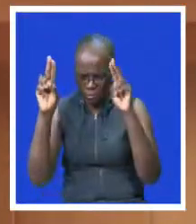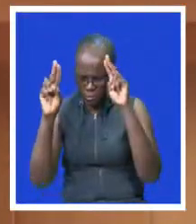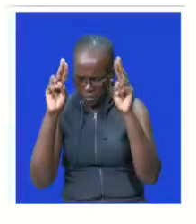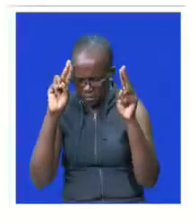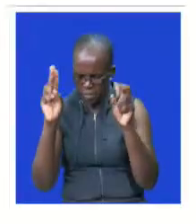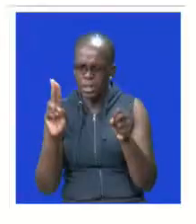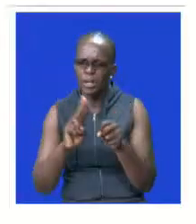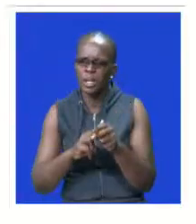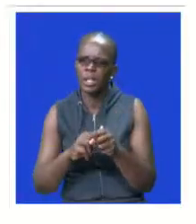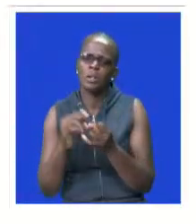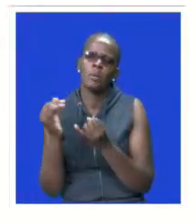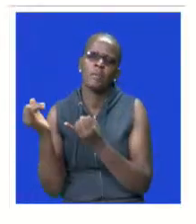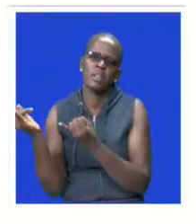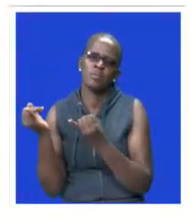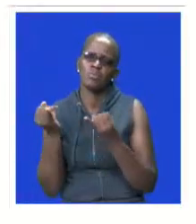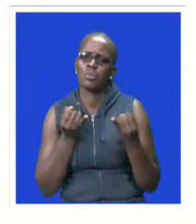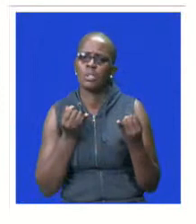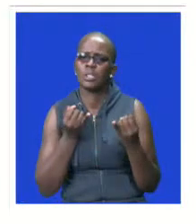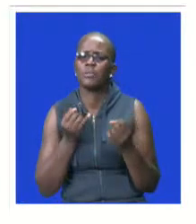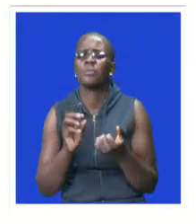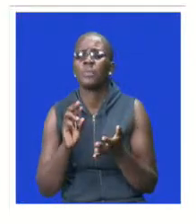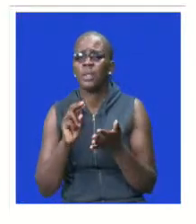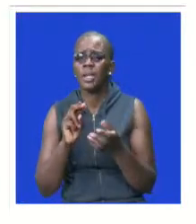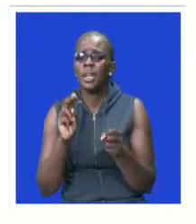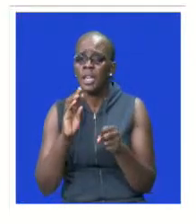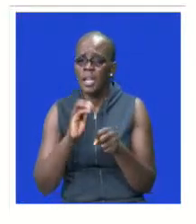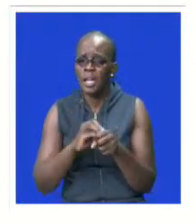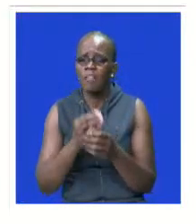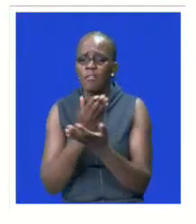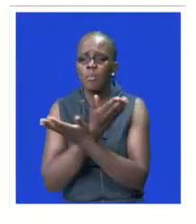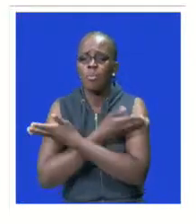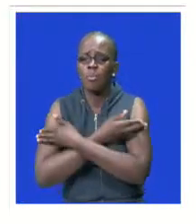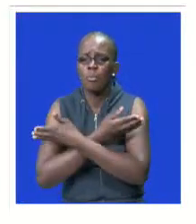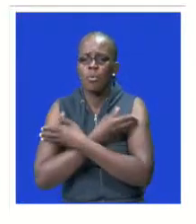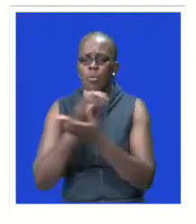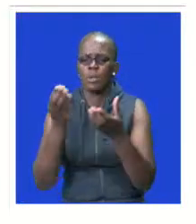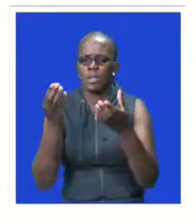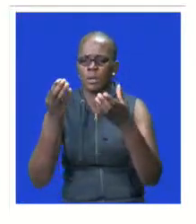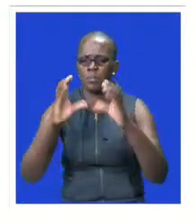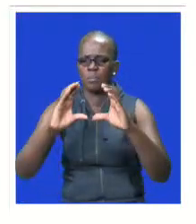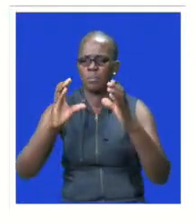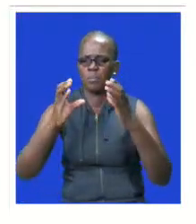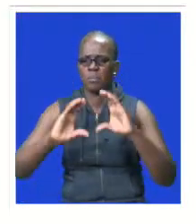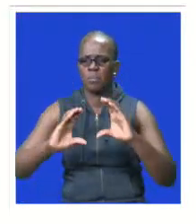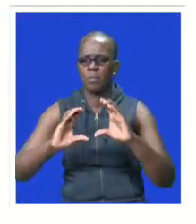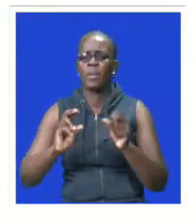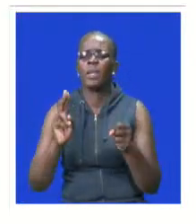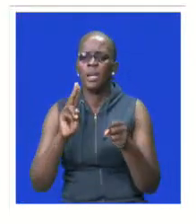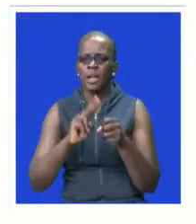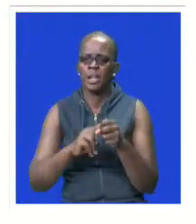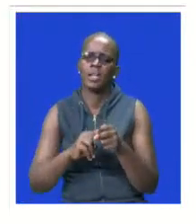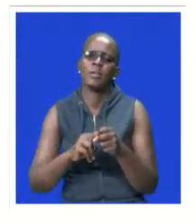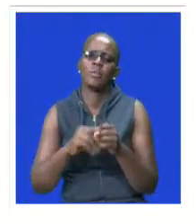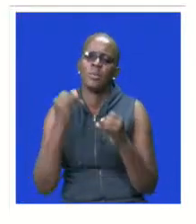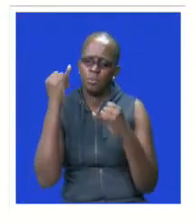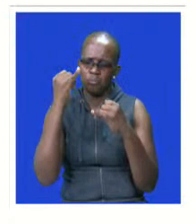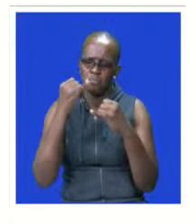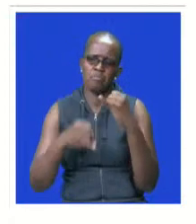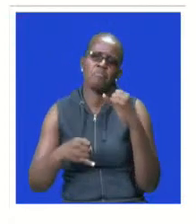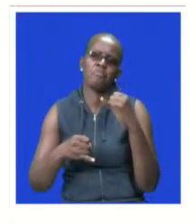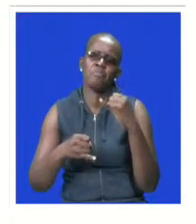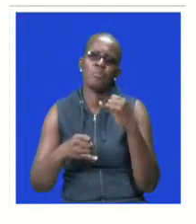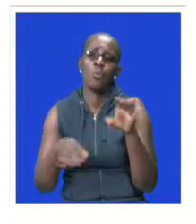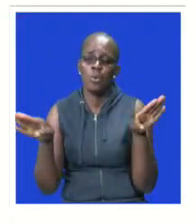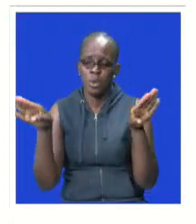We are going to have body paragraphs. We are also going to have what? A conclusion, or I would rather prefer calling it